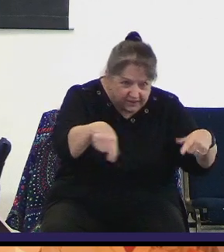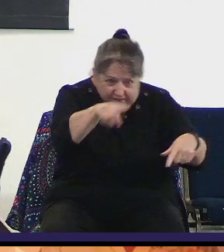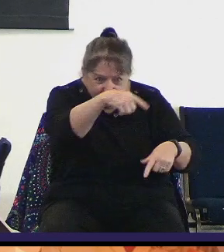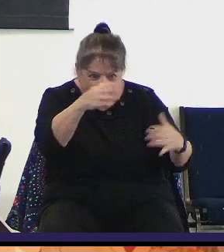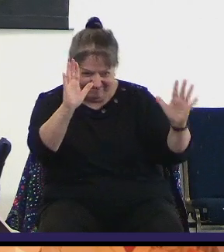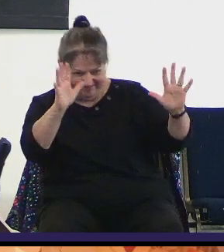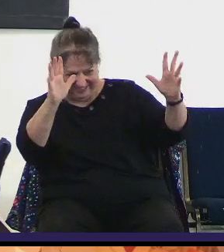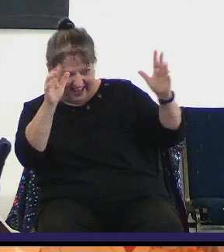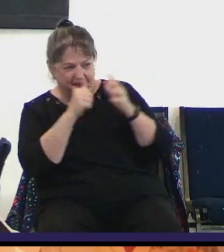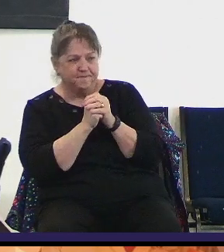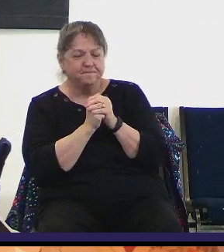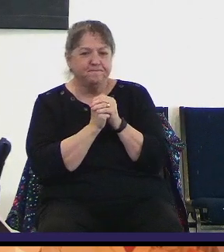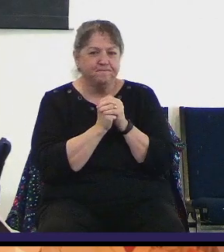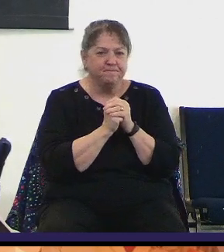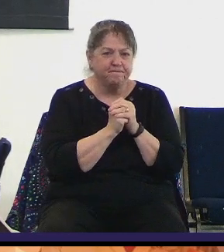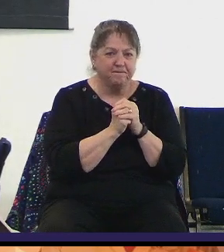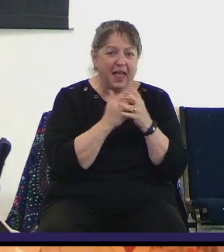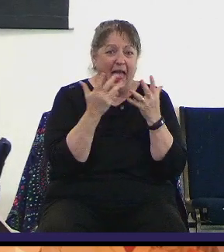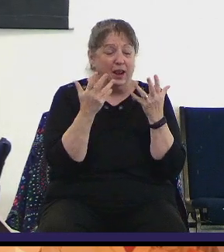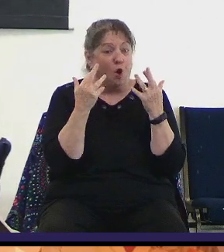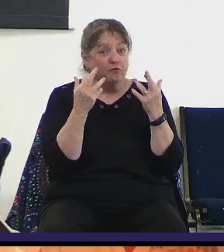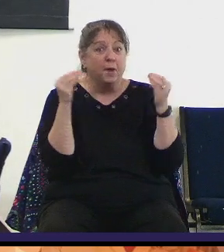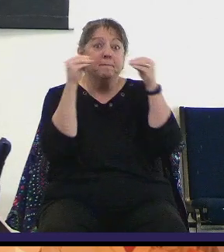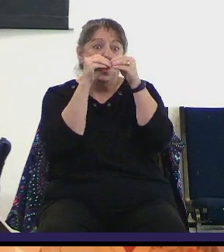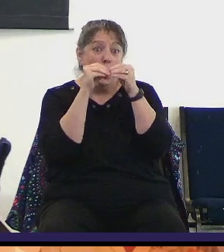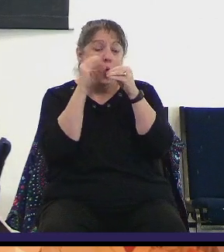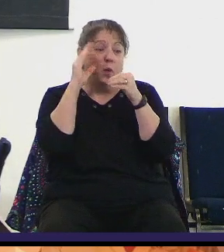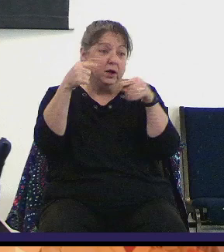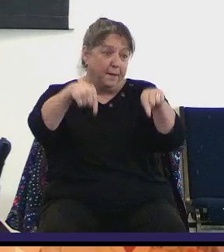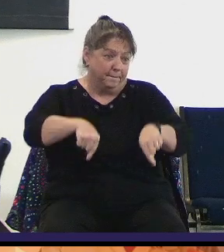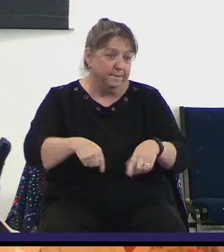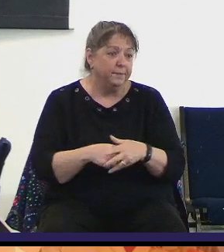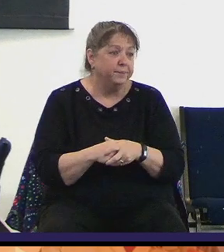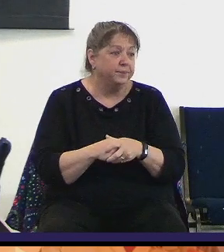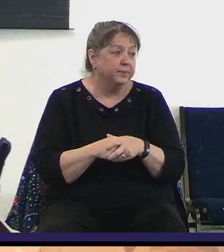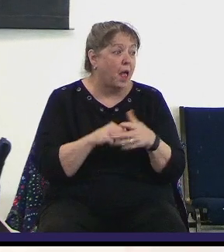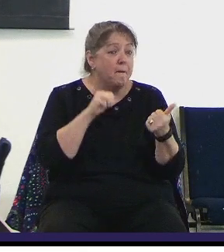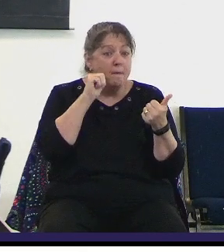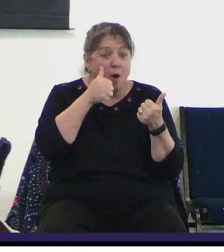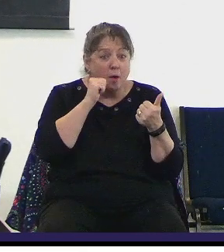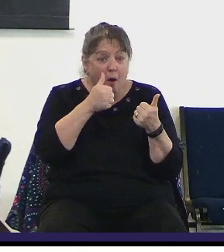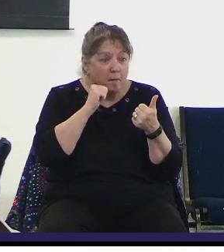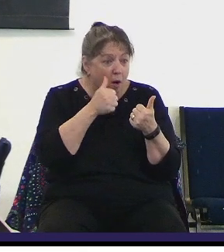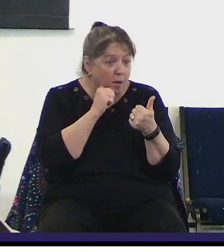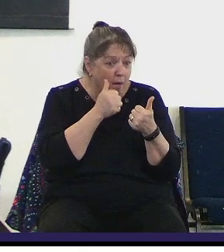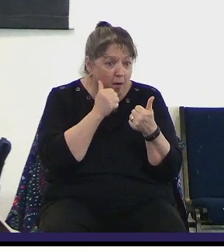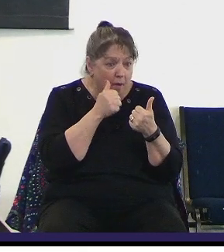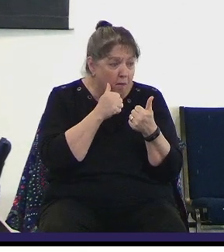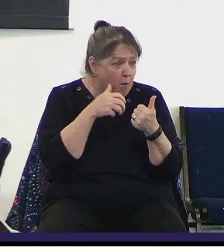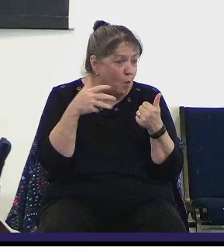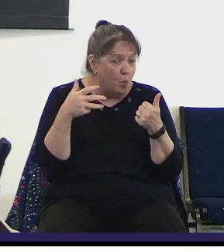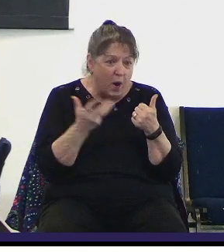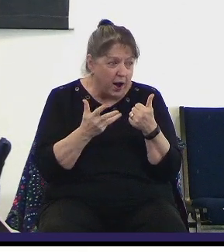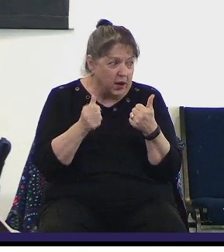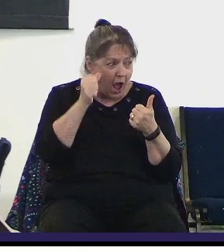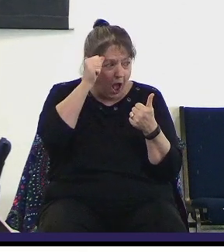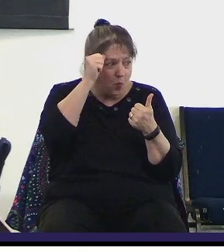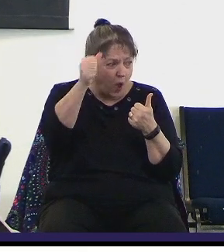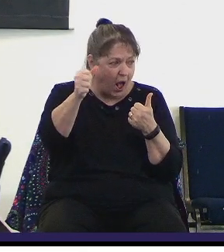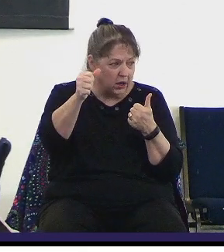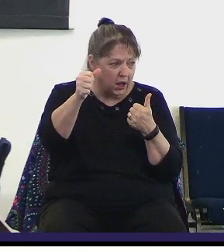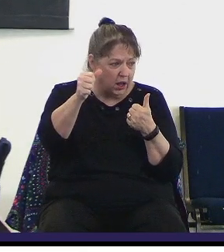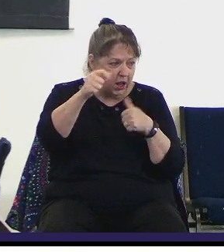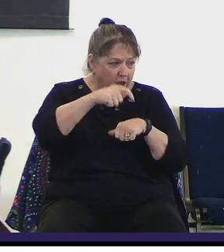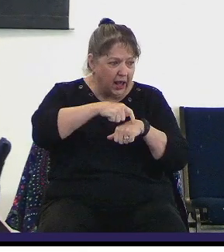here, and many more will come. Tomorrow is Awana at 6:30, and